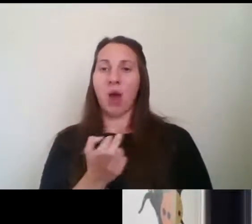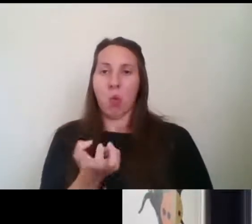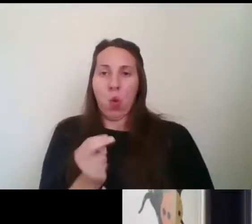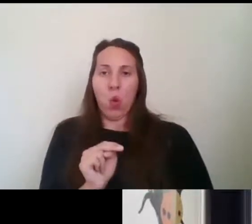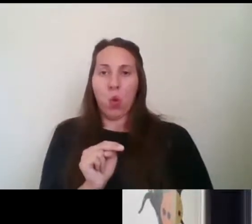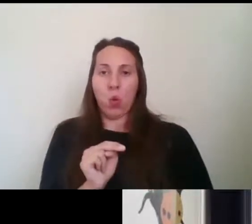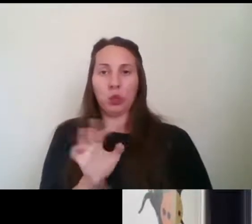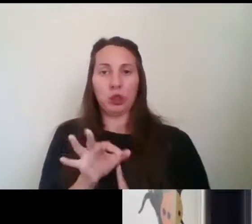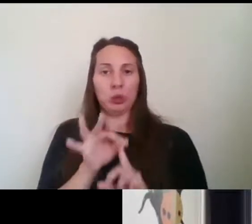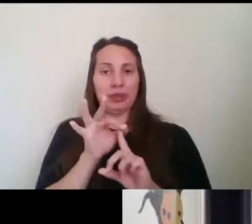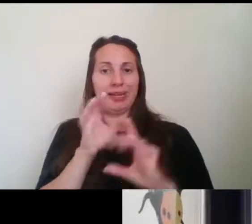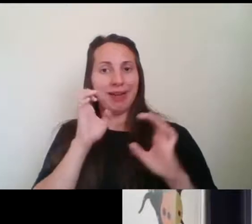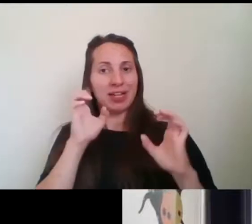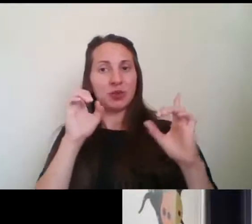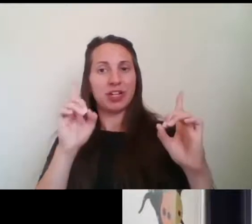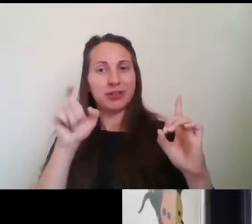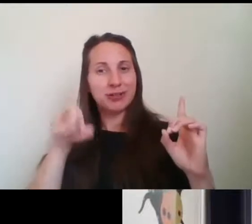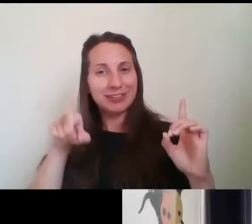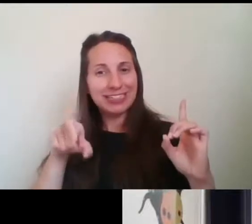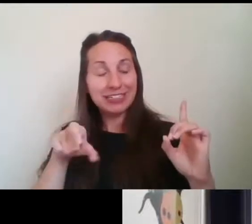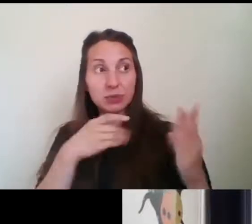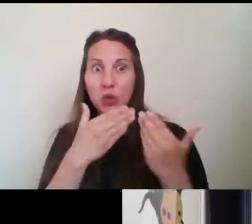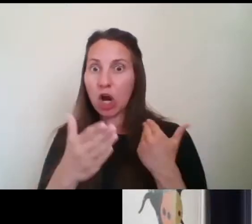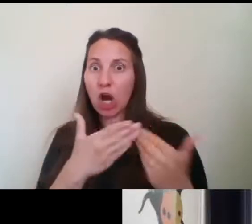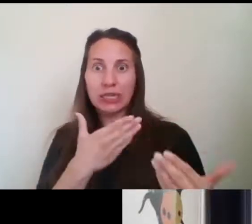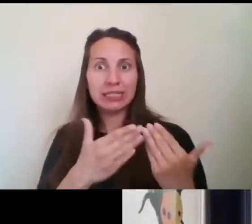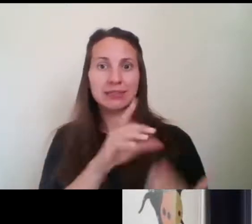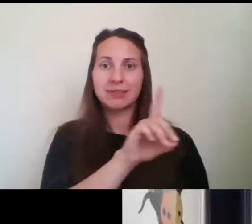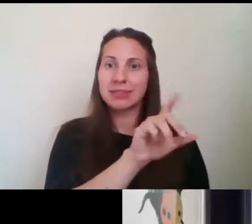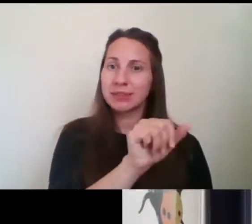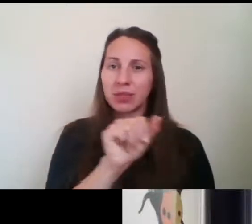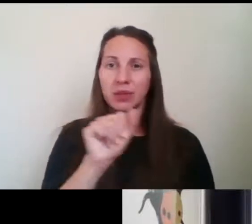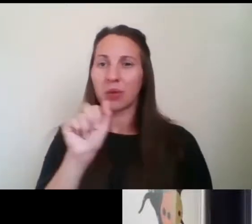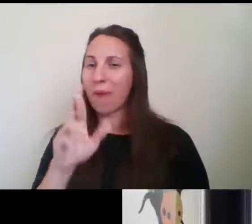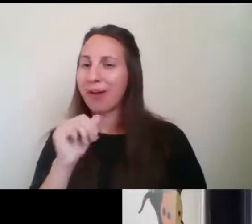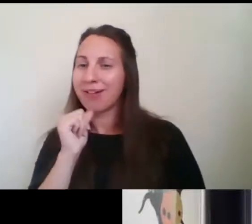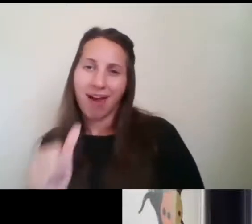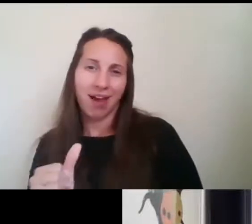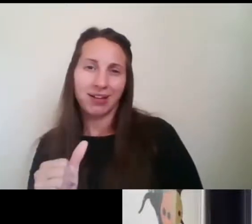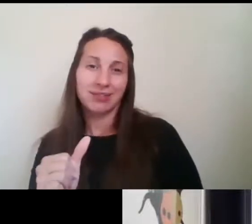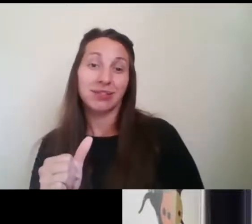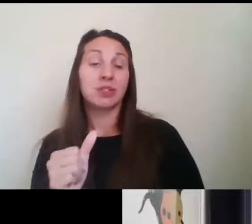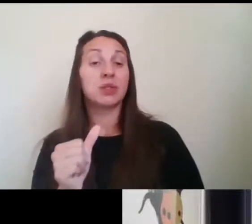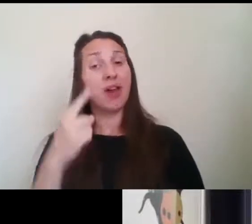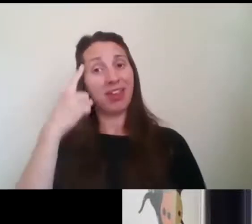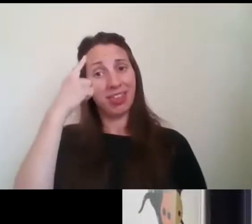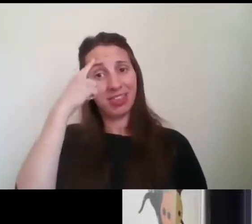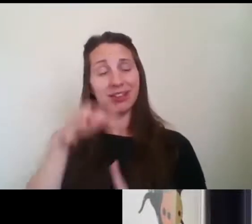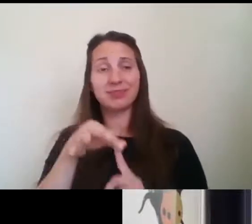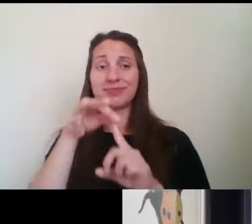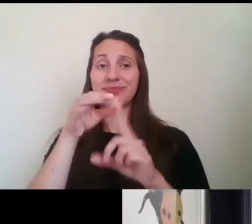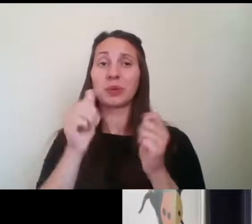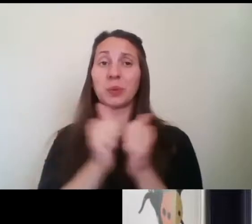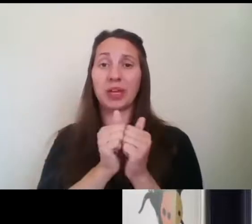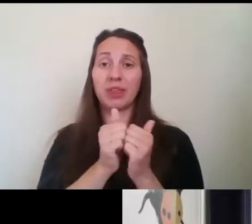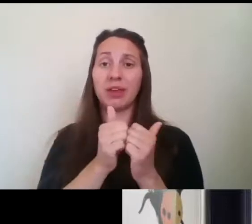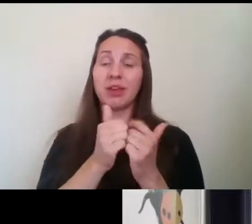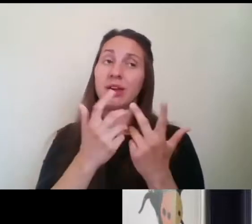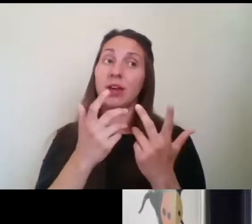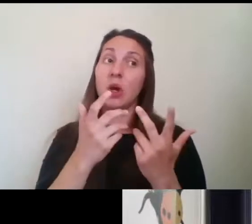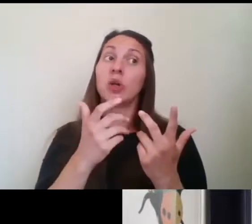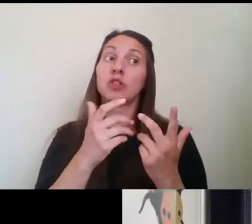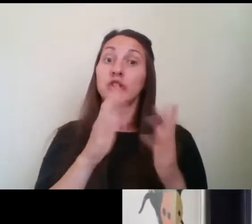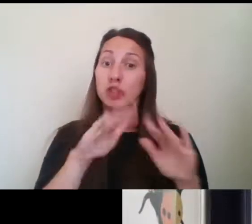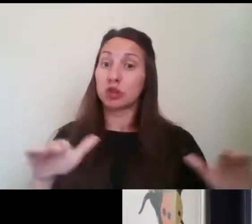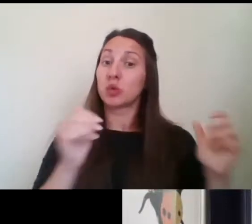is regardless of whether or not we have a disability. I think especially with children, saying children with